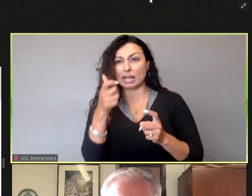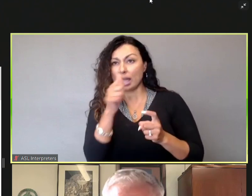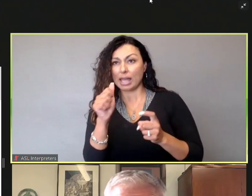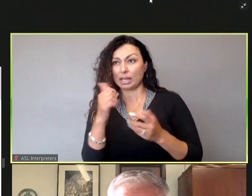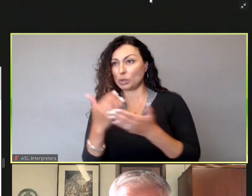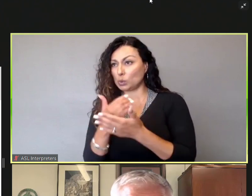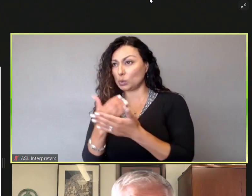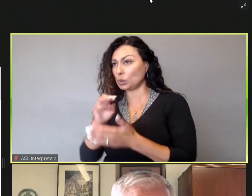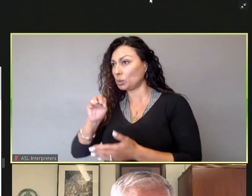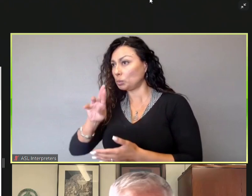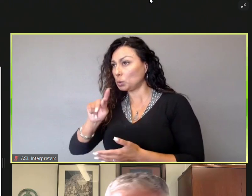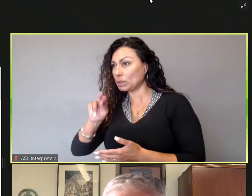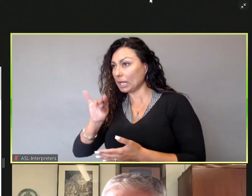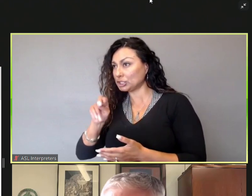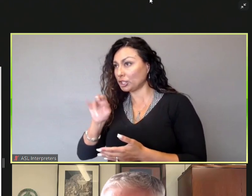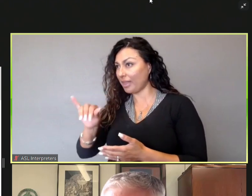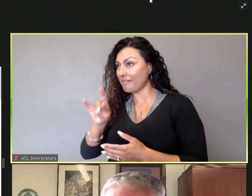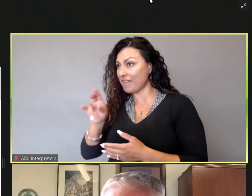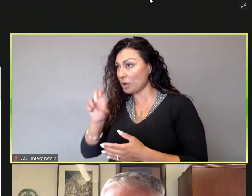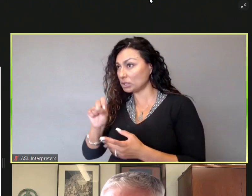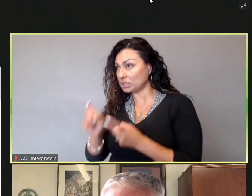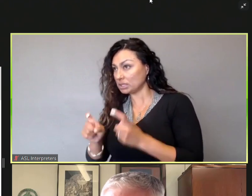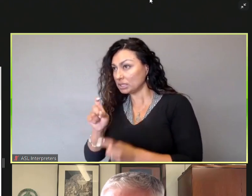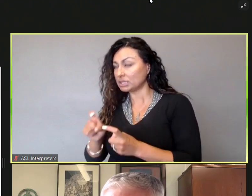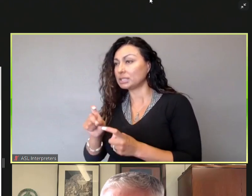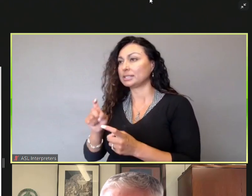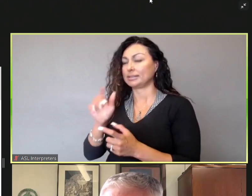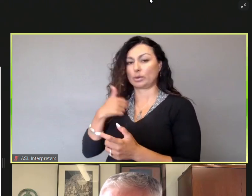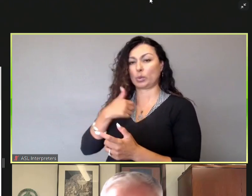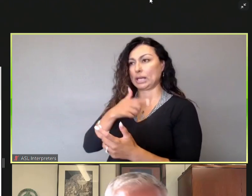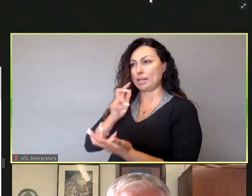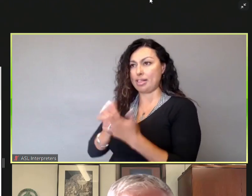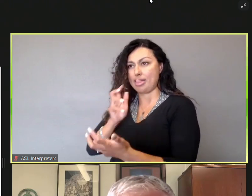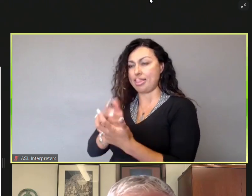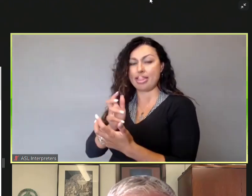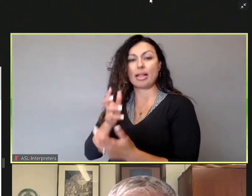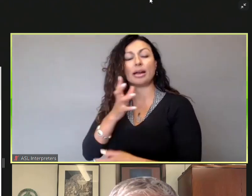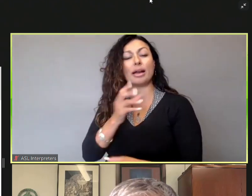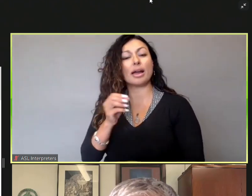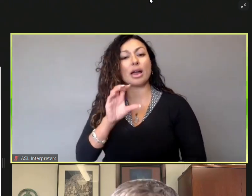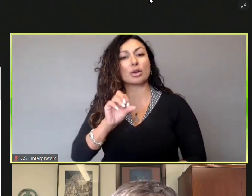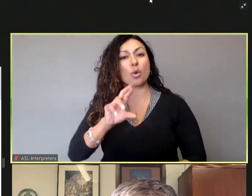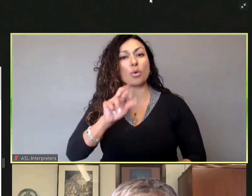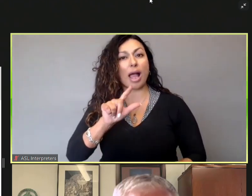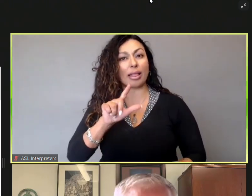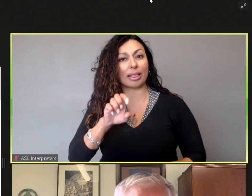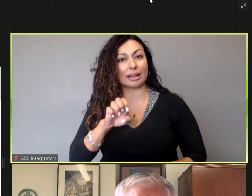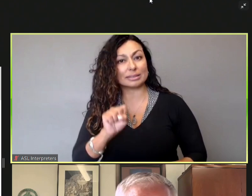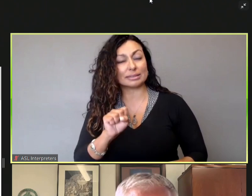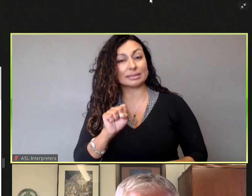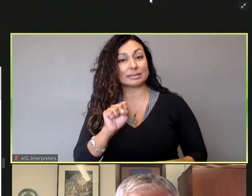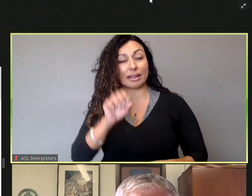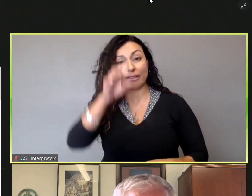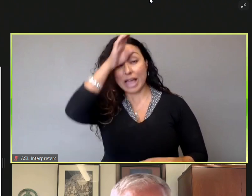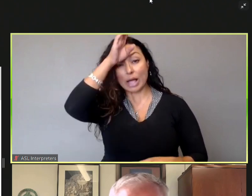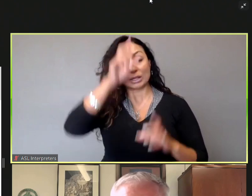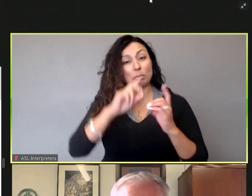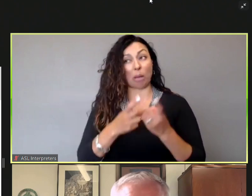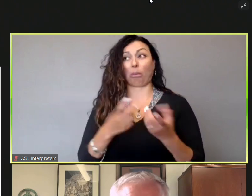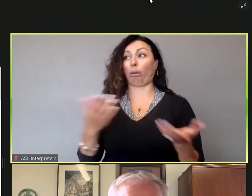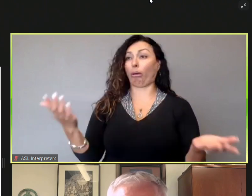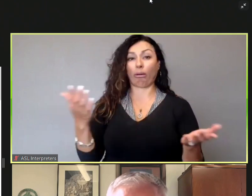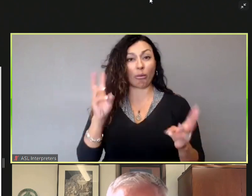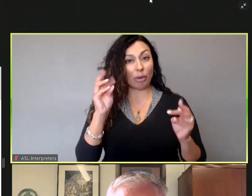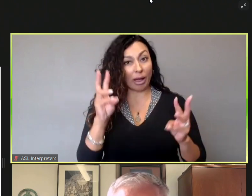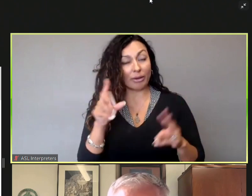or mutation in the virus, next at 254. And the Corrales Fire Department, who knew,